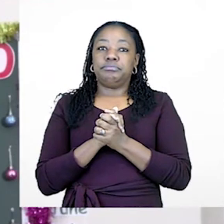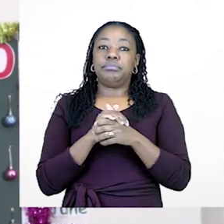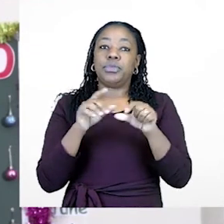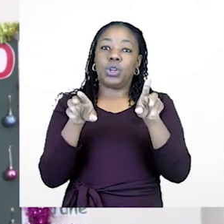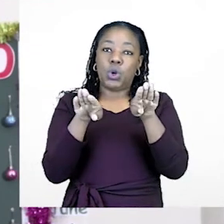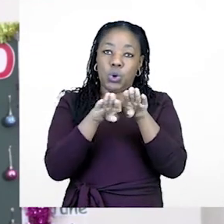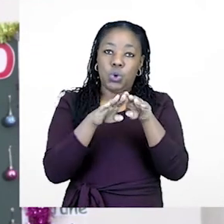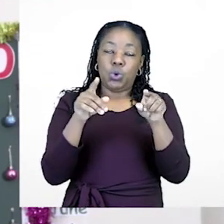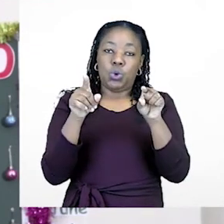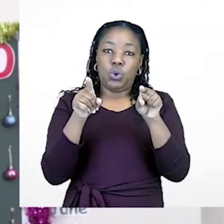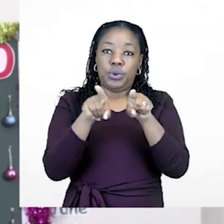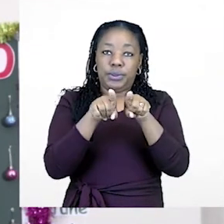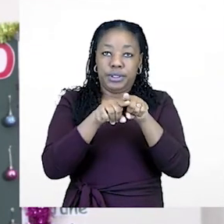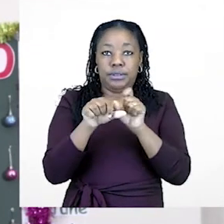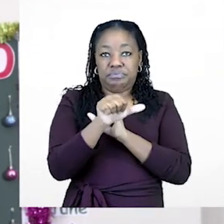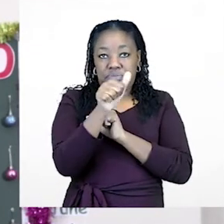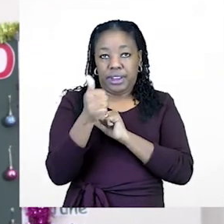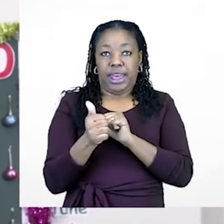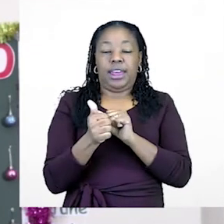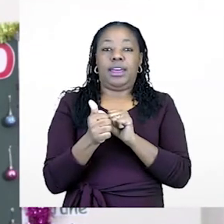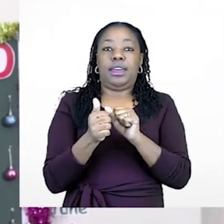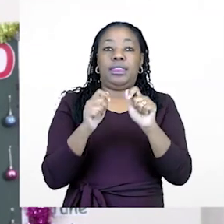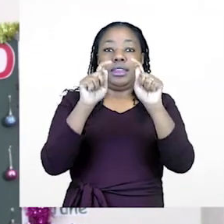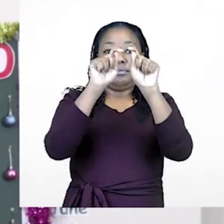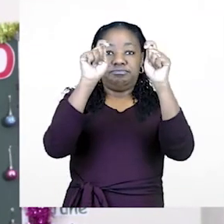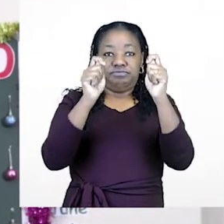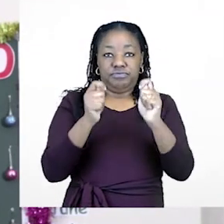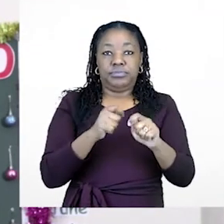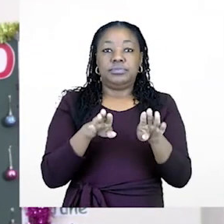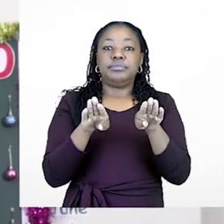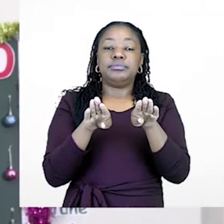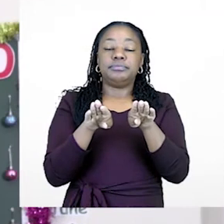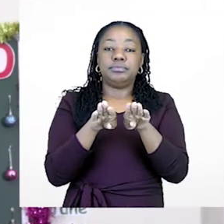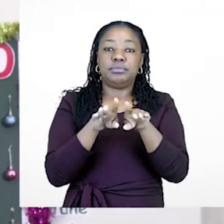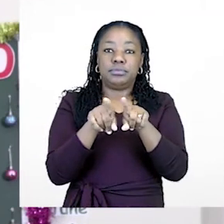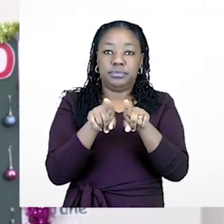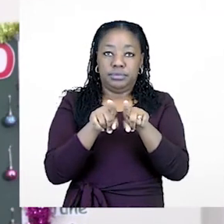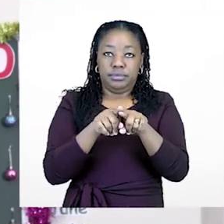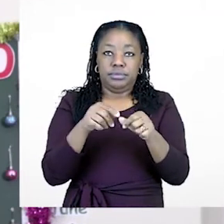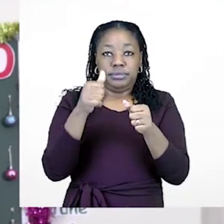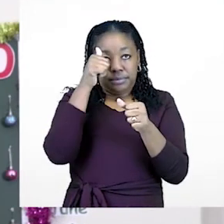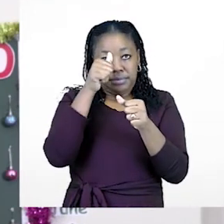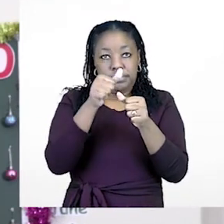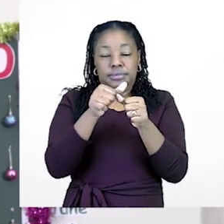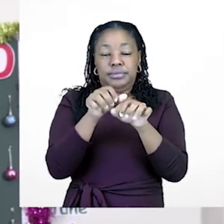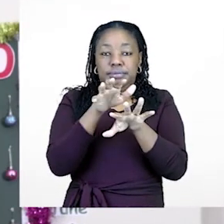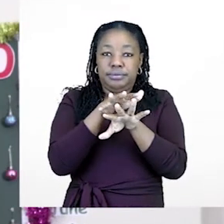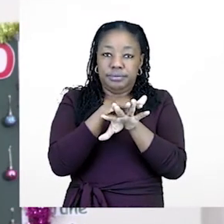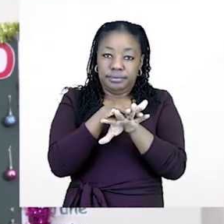other exercises. But not exercises, but shapes. But remember to take your